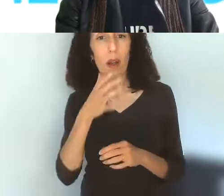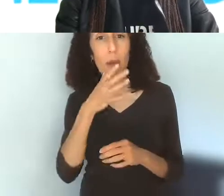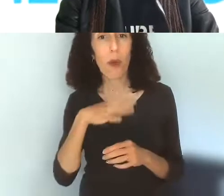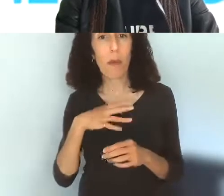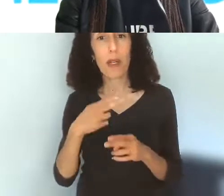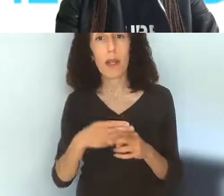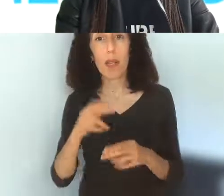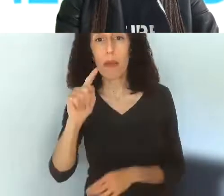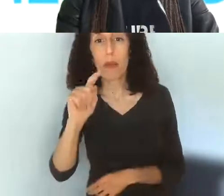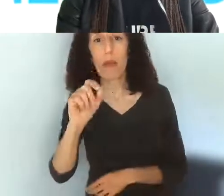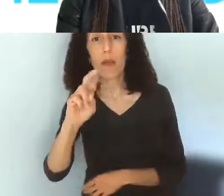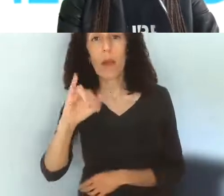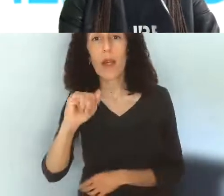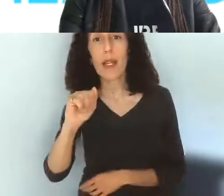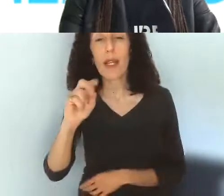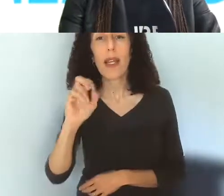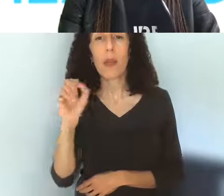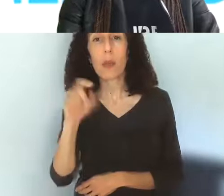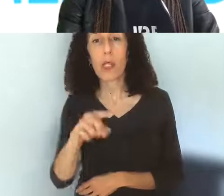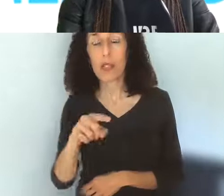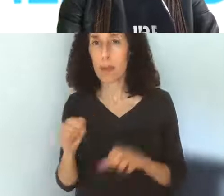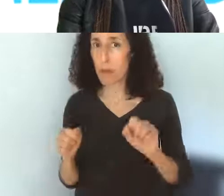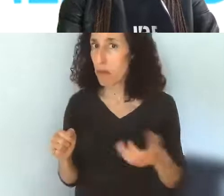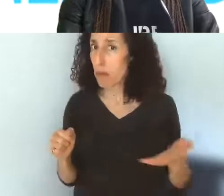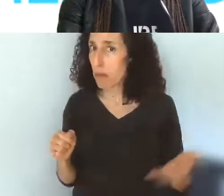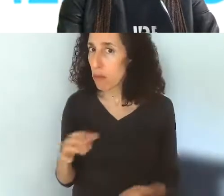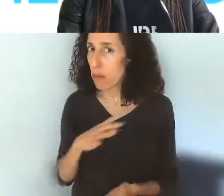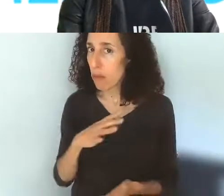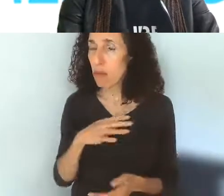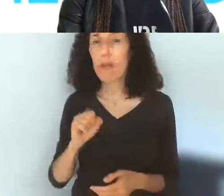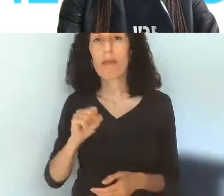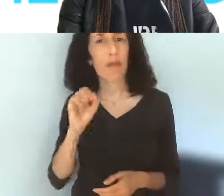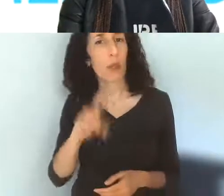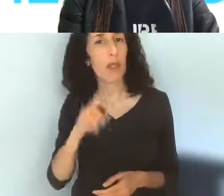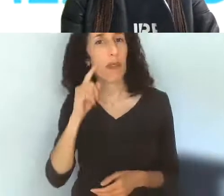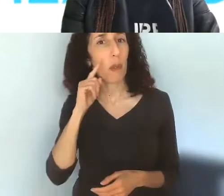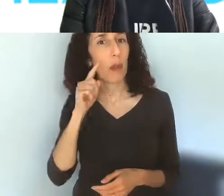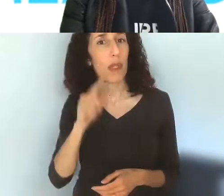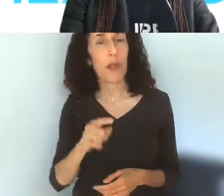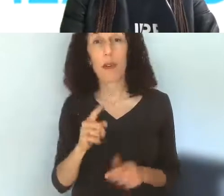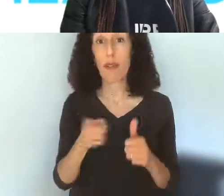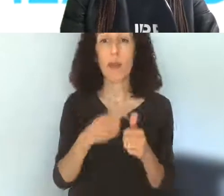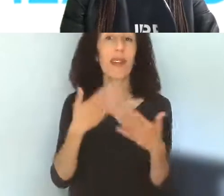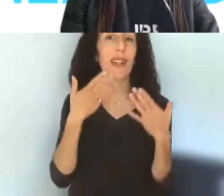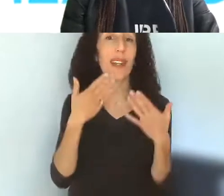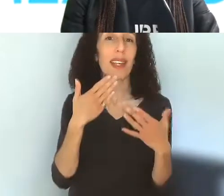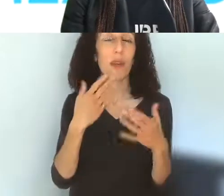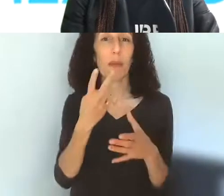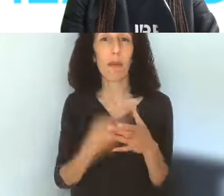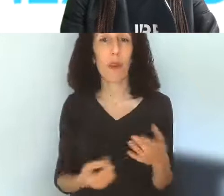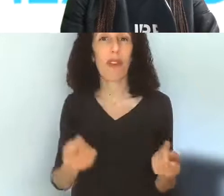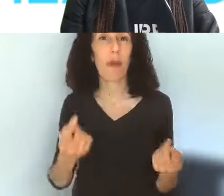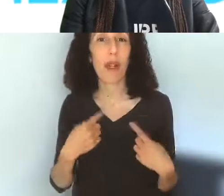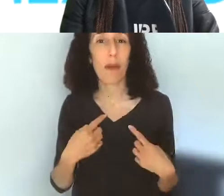that's okay. Absolutely, Tony Ann, welcome. Thank you. So thank you guys for being here. This was this